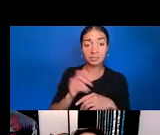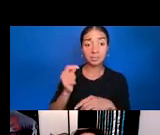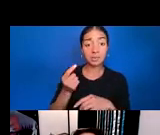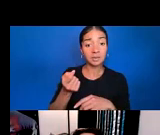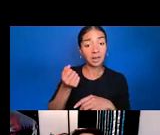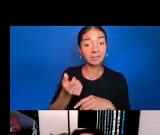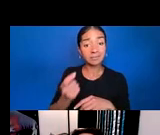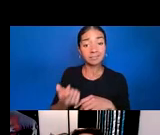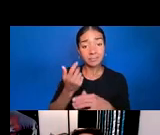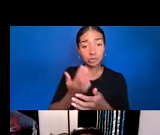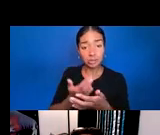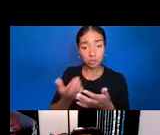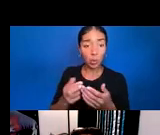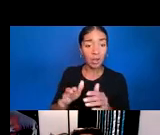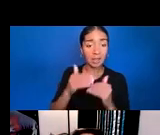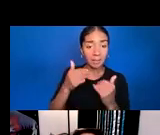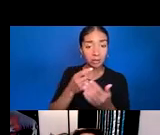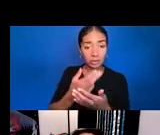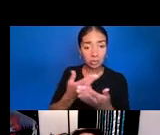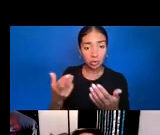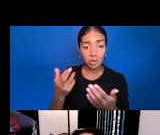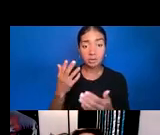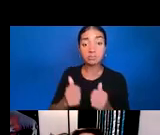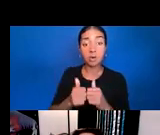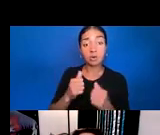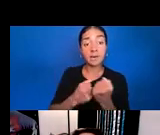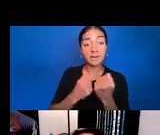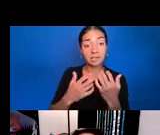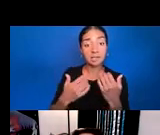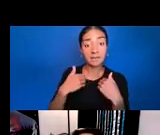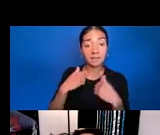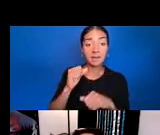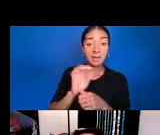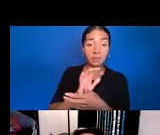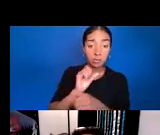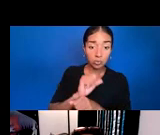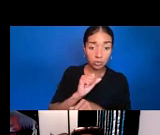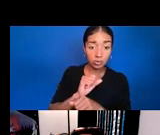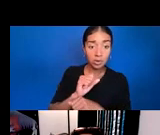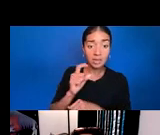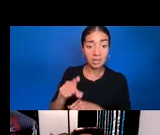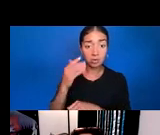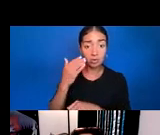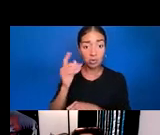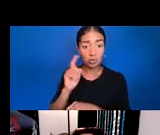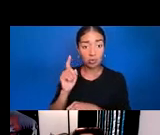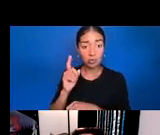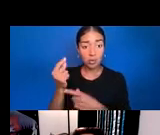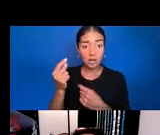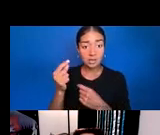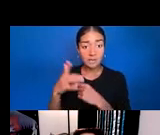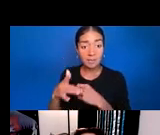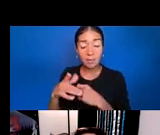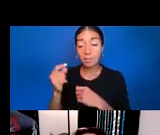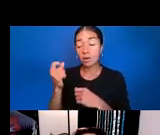not just in my community, but also in the border towns in my community around,